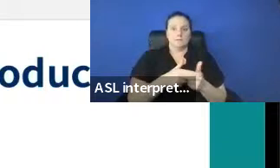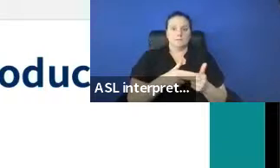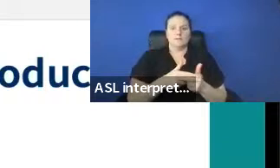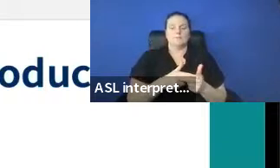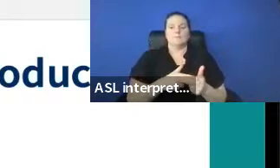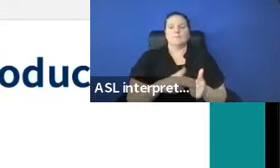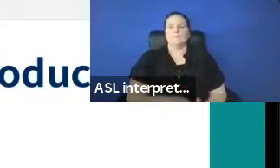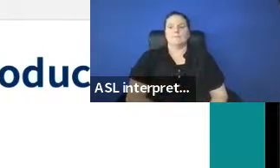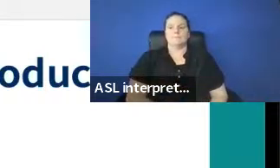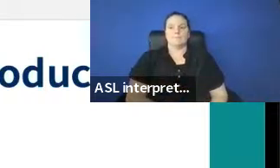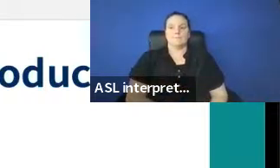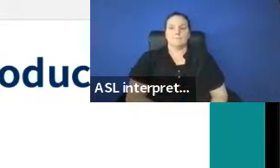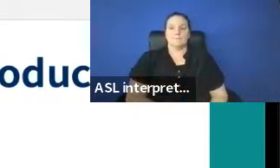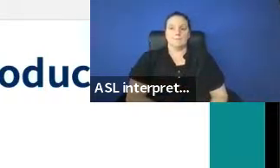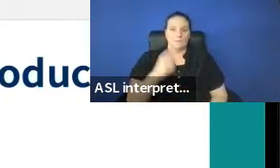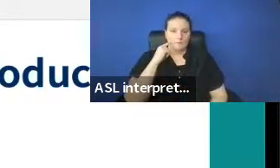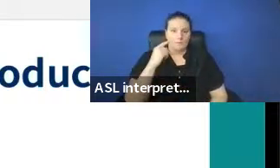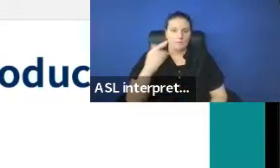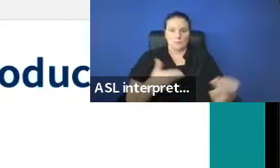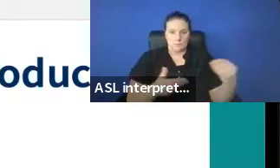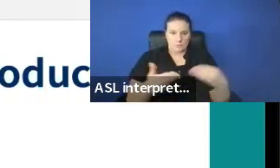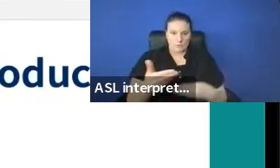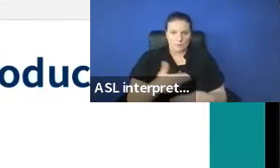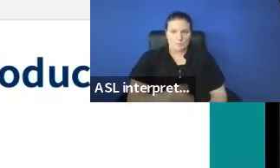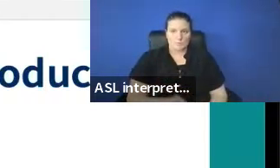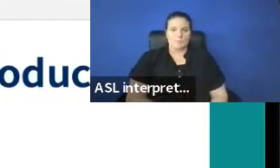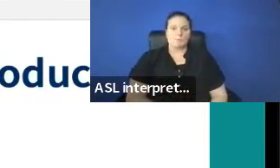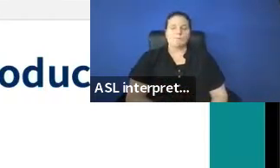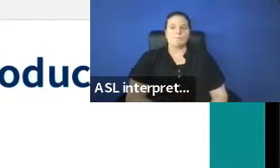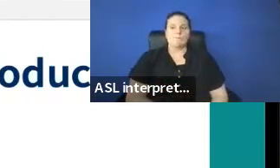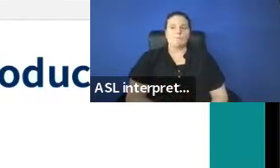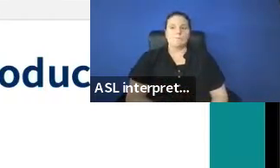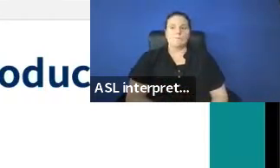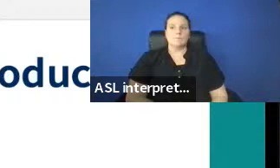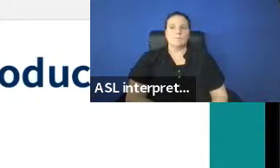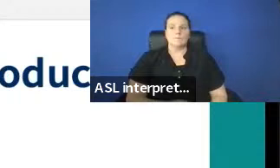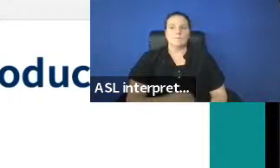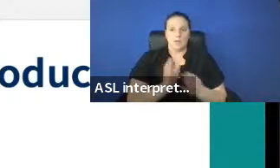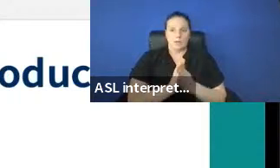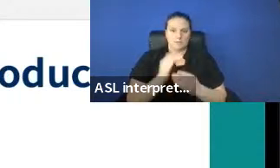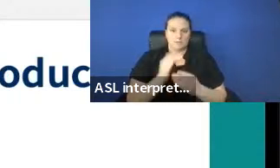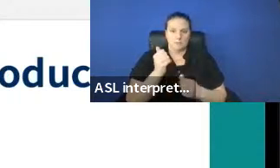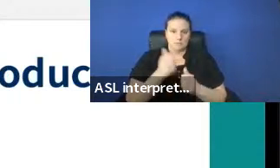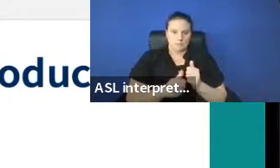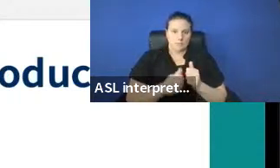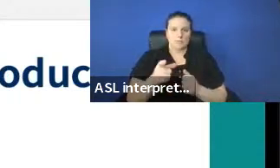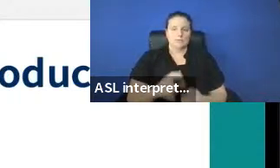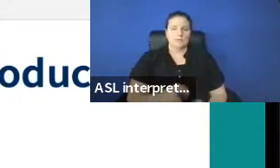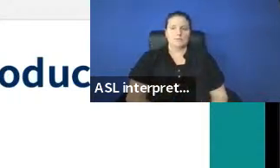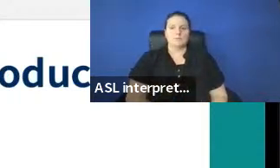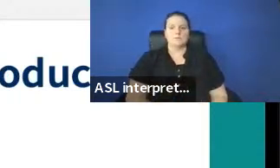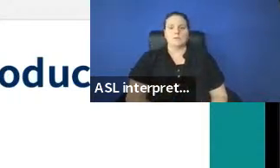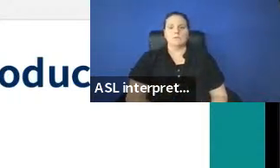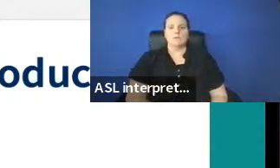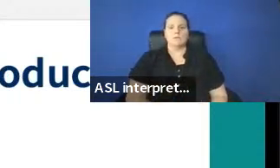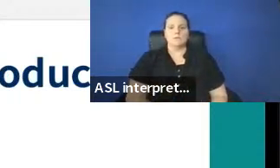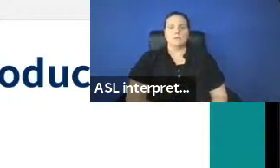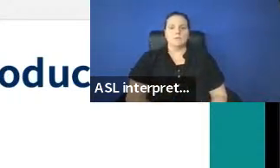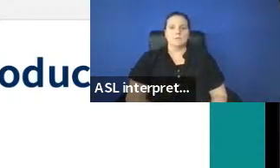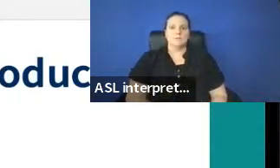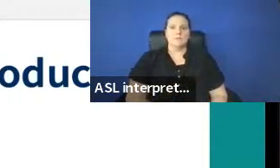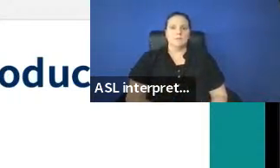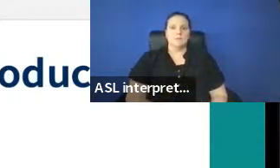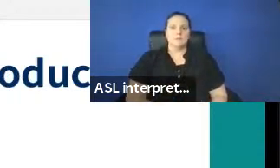actual introduction. So what we're going to do here is ask each of you who is